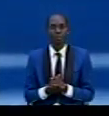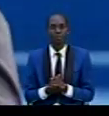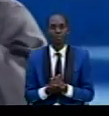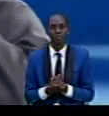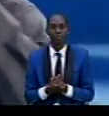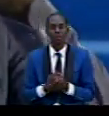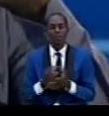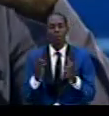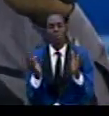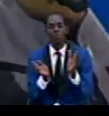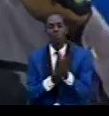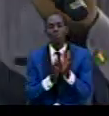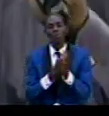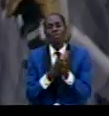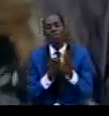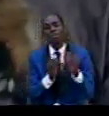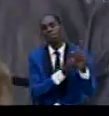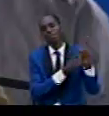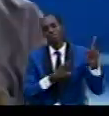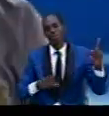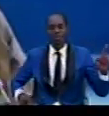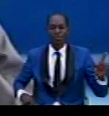Praise the Lord!